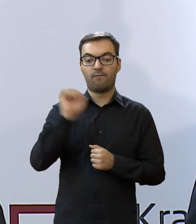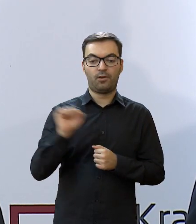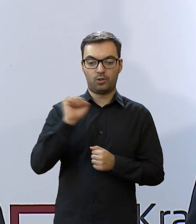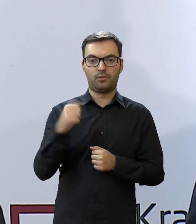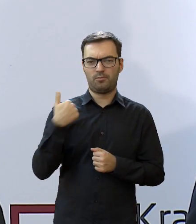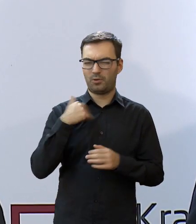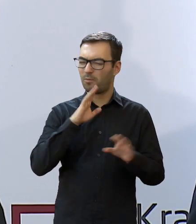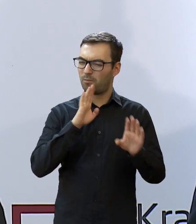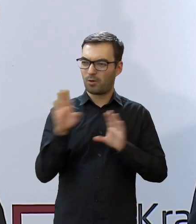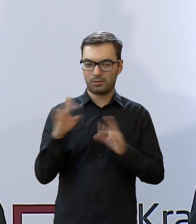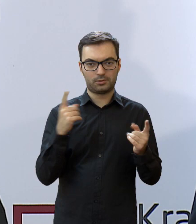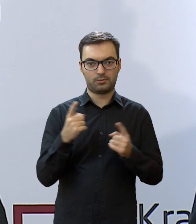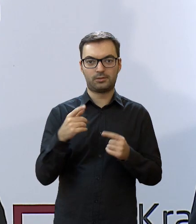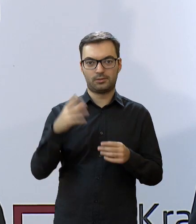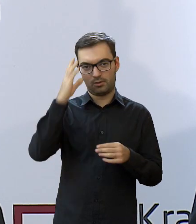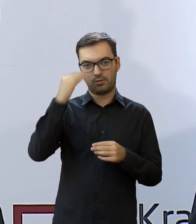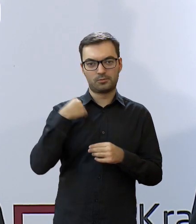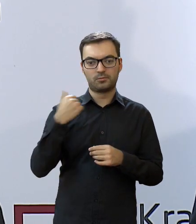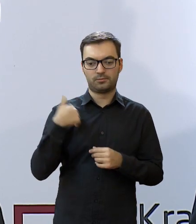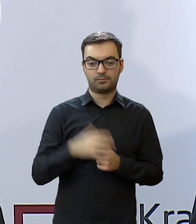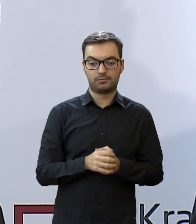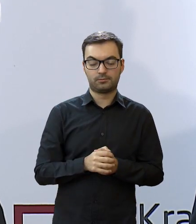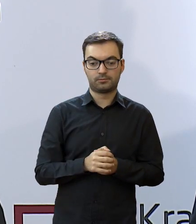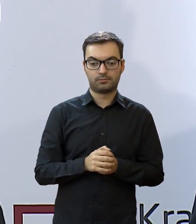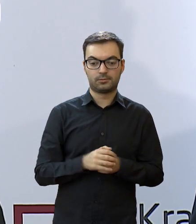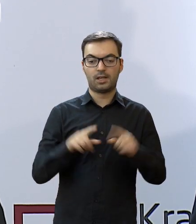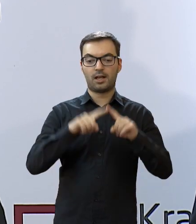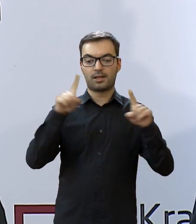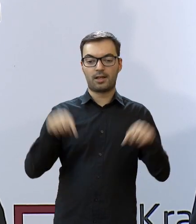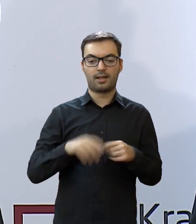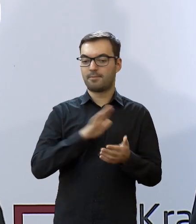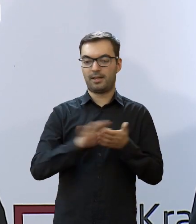also received this information from Wrocław.